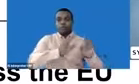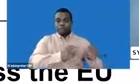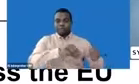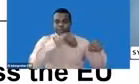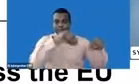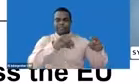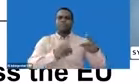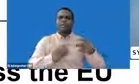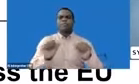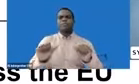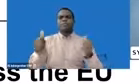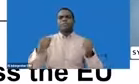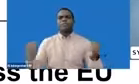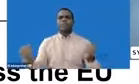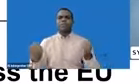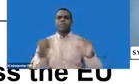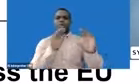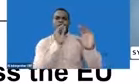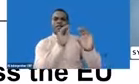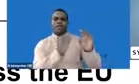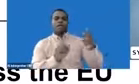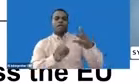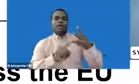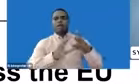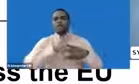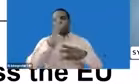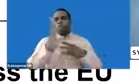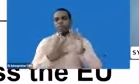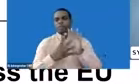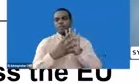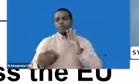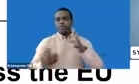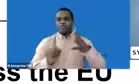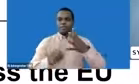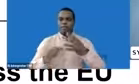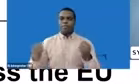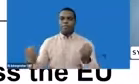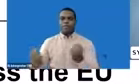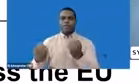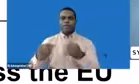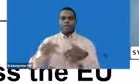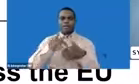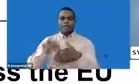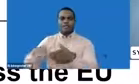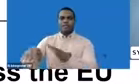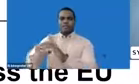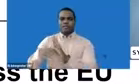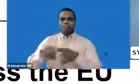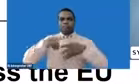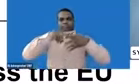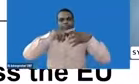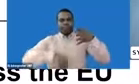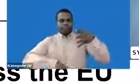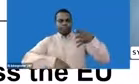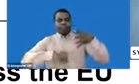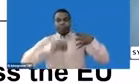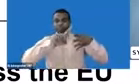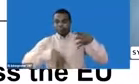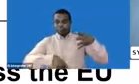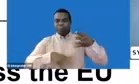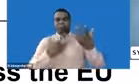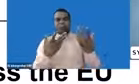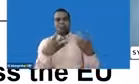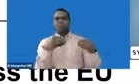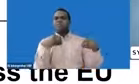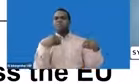Yes, our resources are flexible. They have been translated. They are available, of course, in English, and our curriculum has